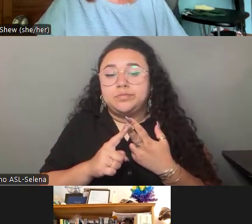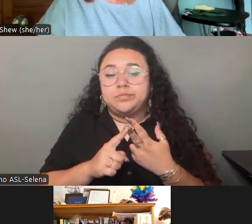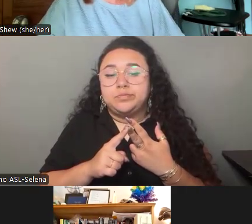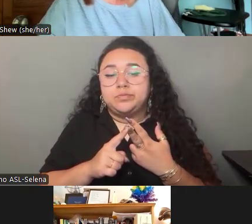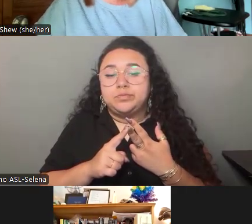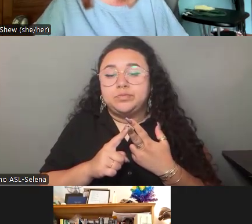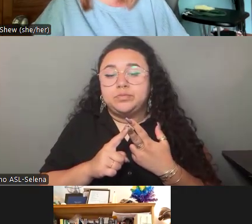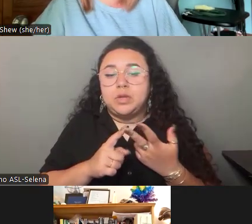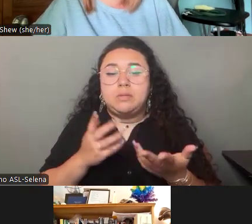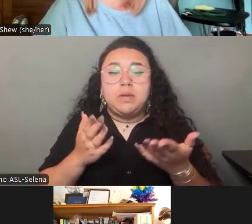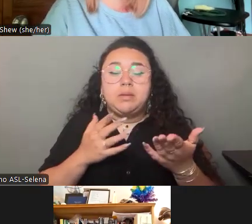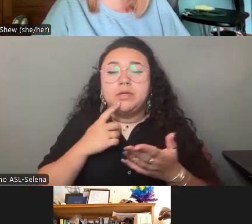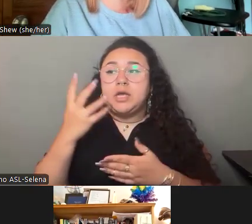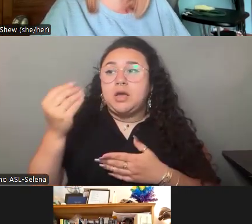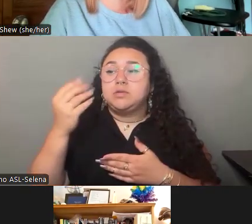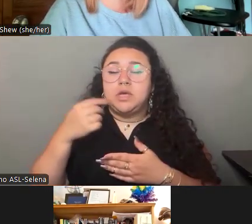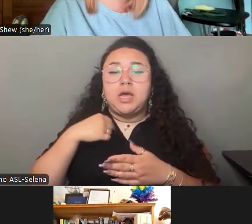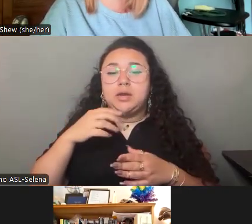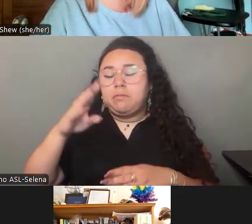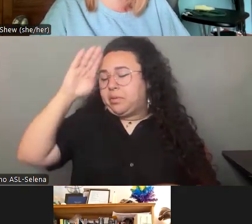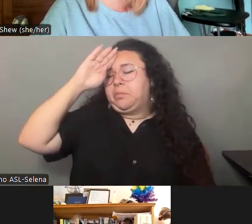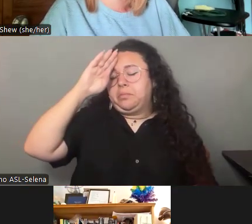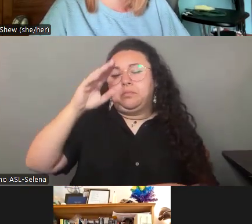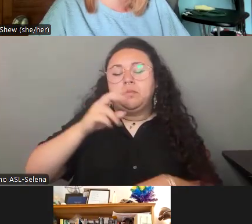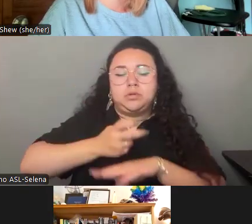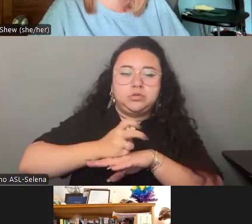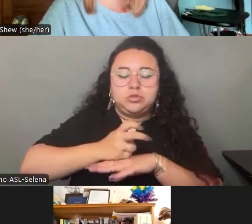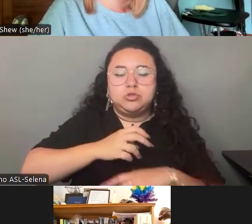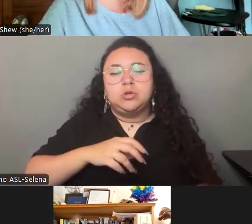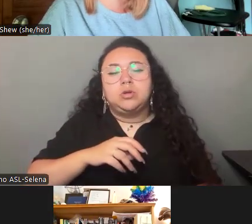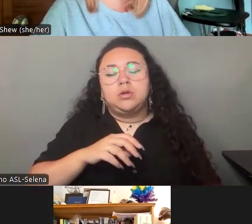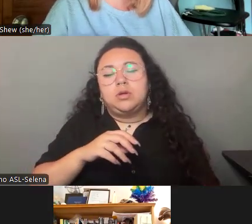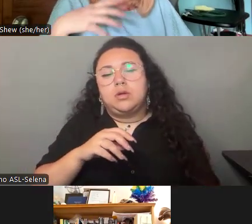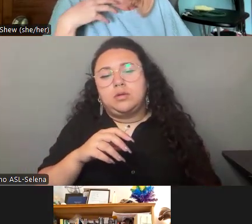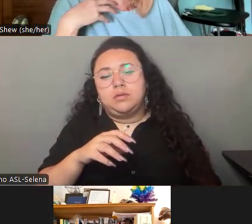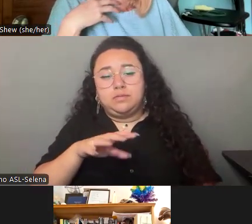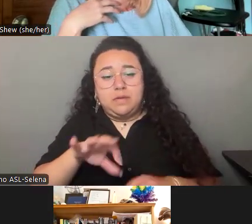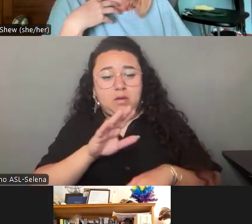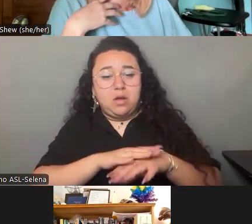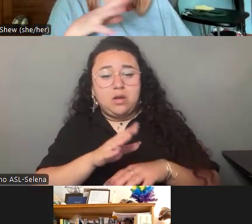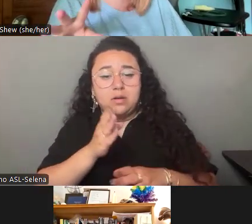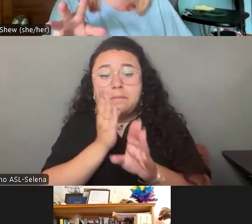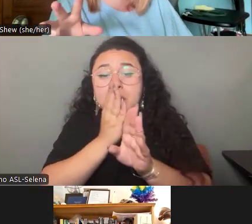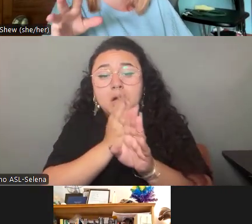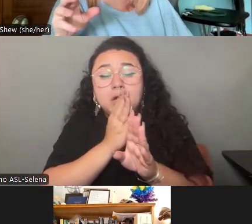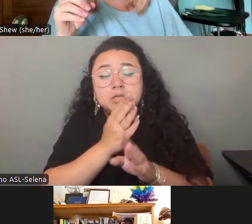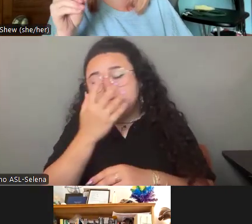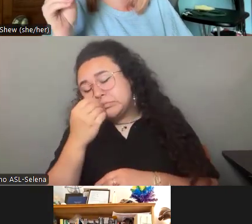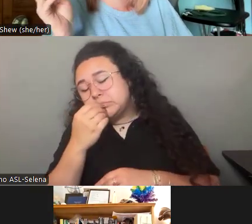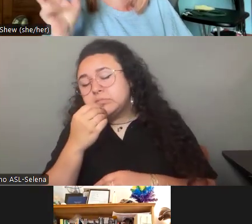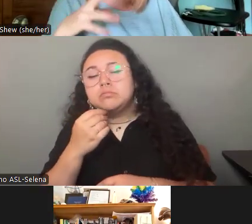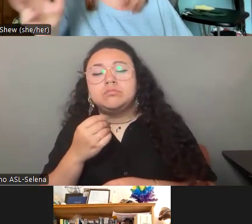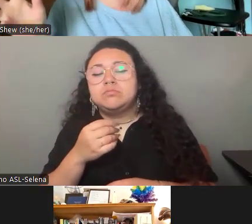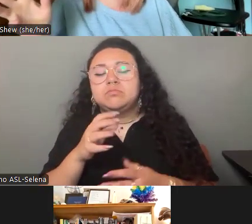of hitting your head, or being found on a bus and unresponsive. um, she had